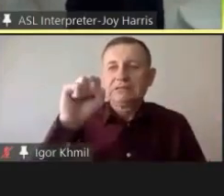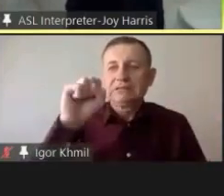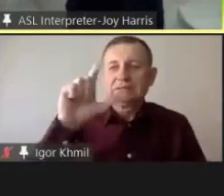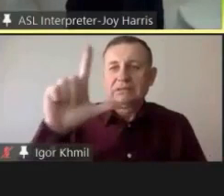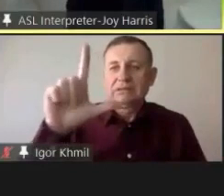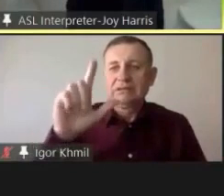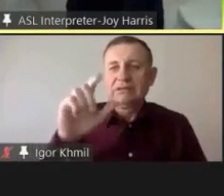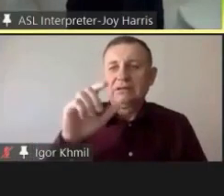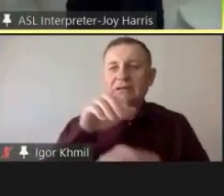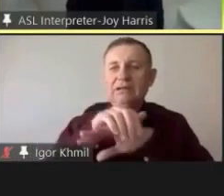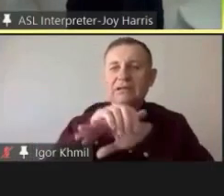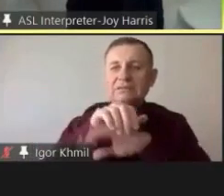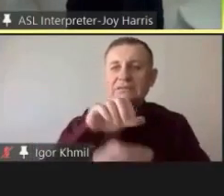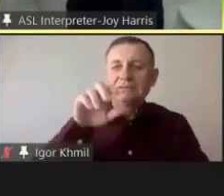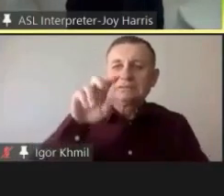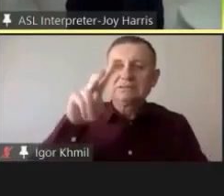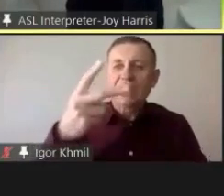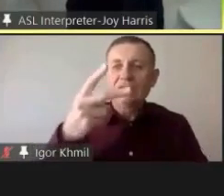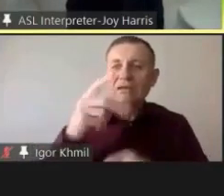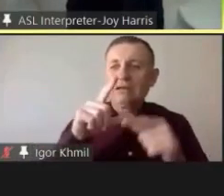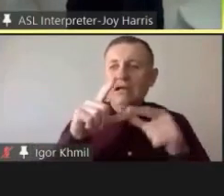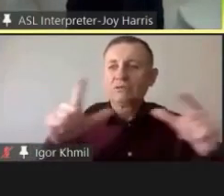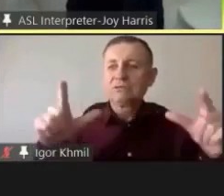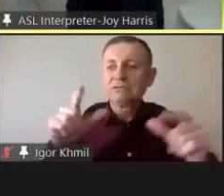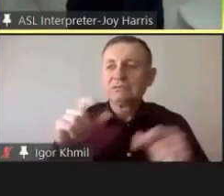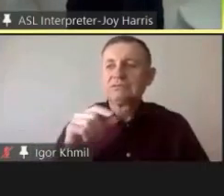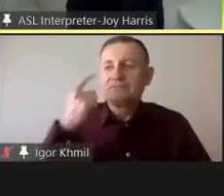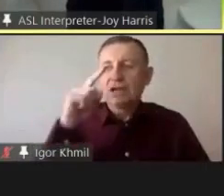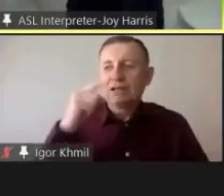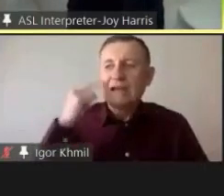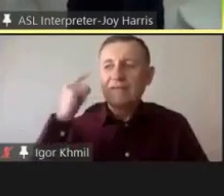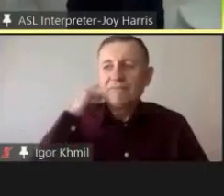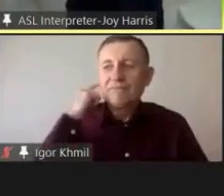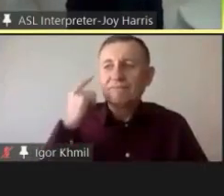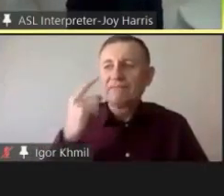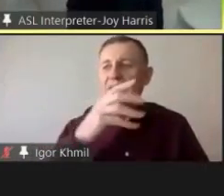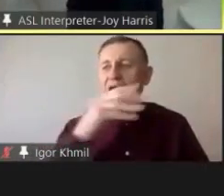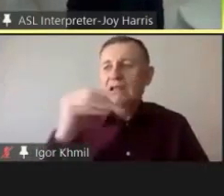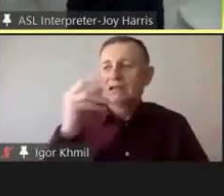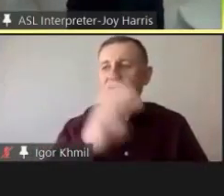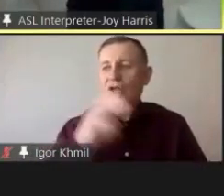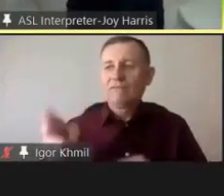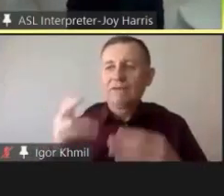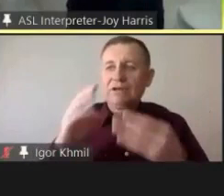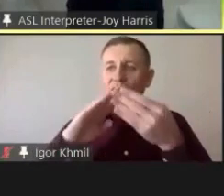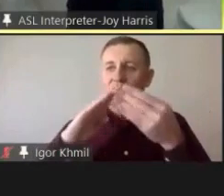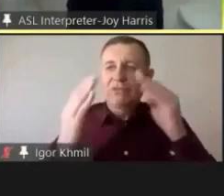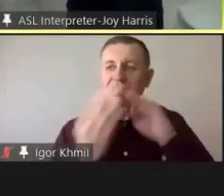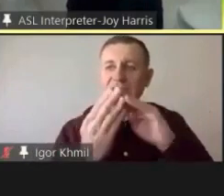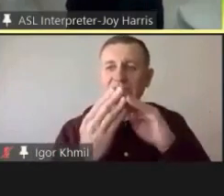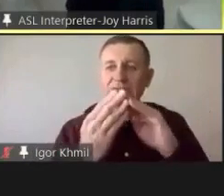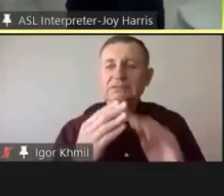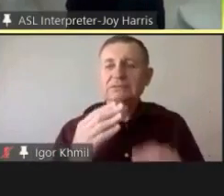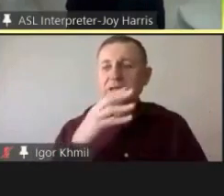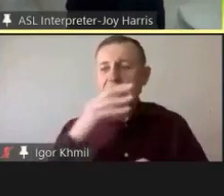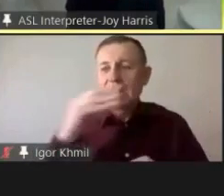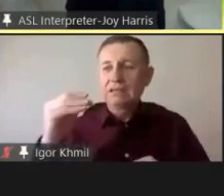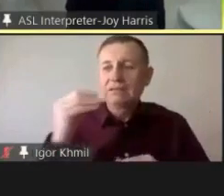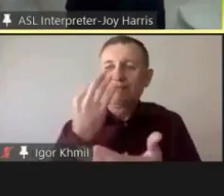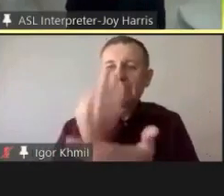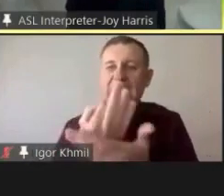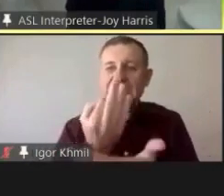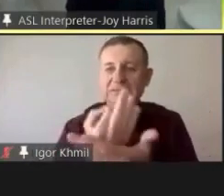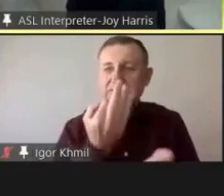group, ESL, English second language for deaf and hard of hearing